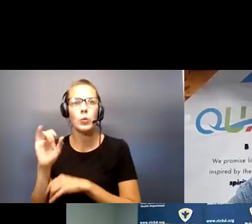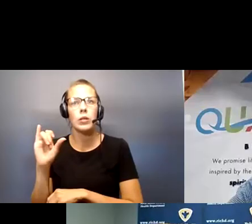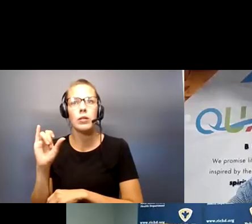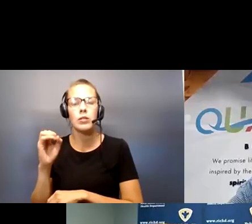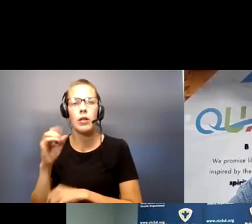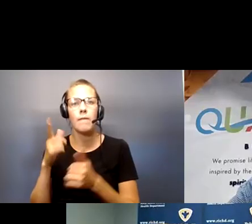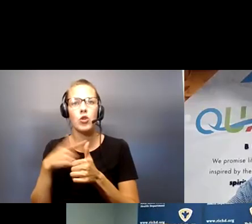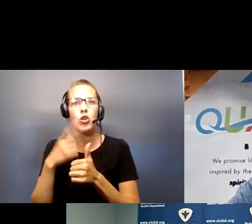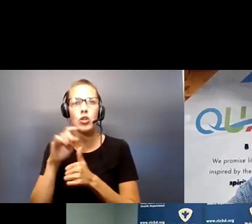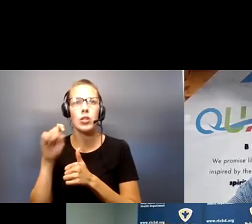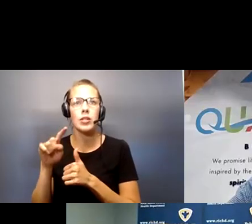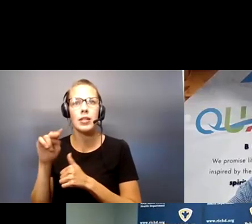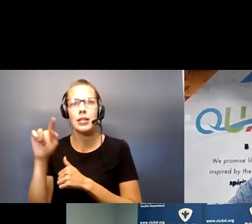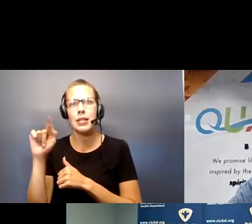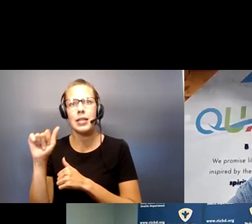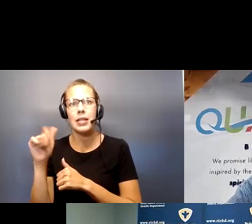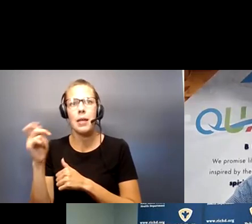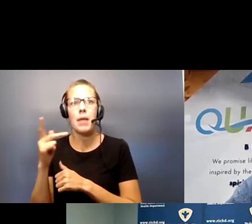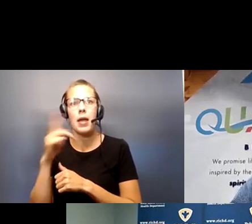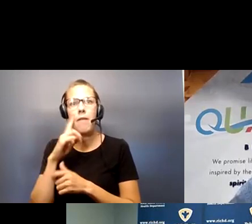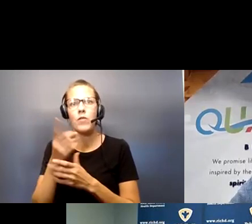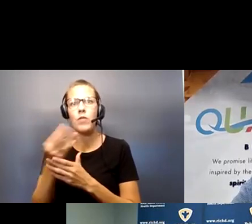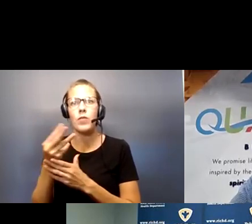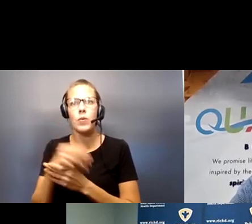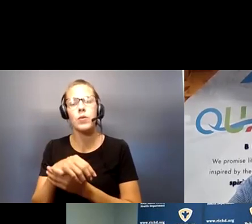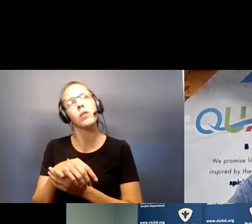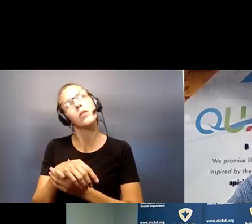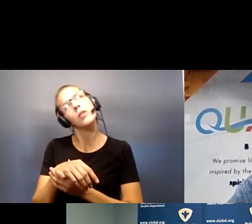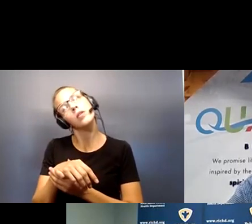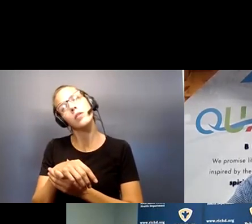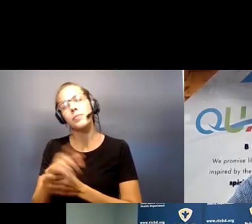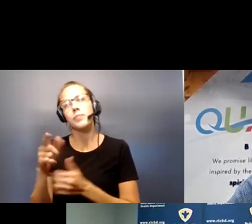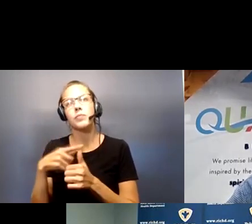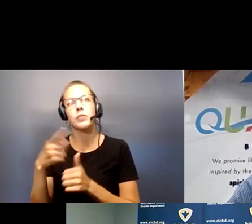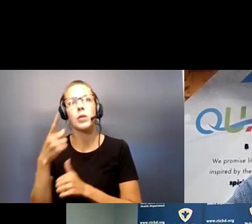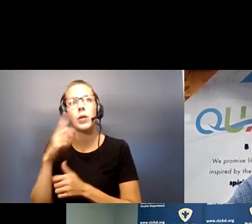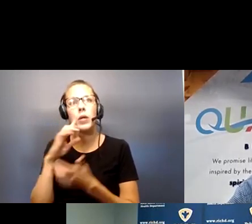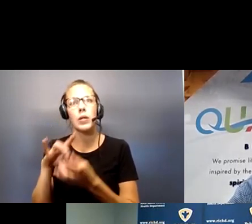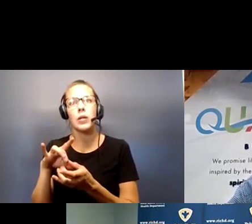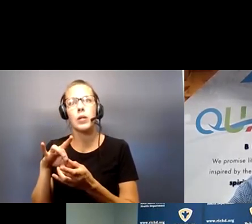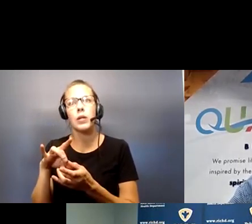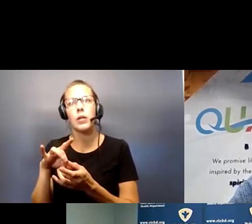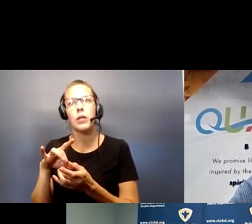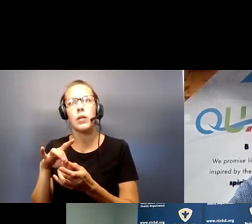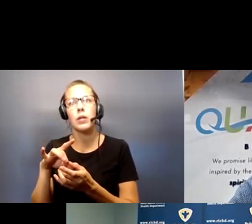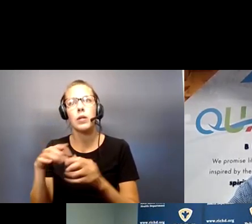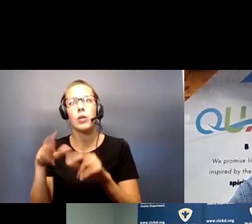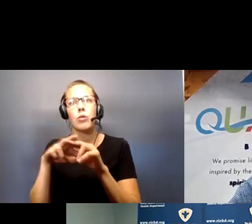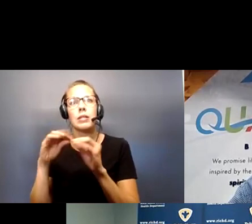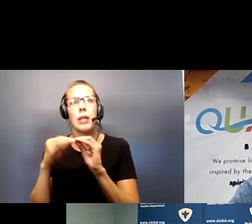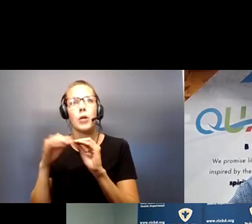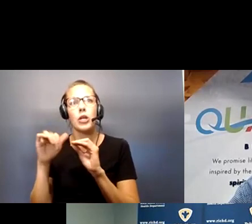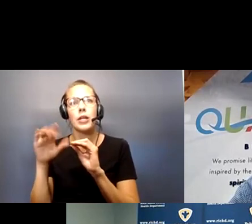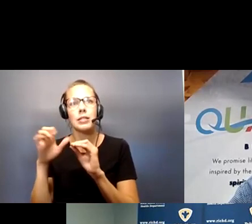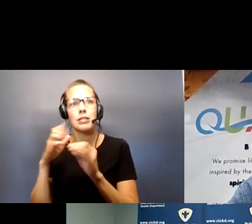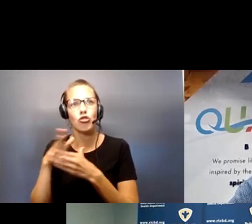the first questions, Nita, can we bring you back for a couple of these? The first one was related to the increased number of cases today. You